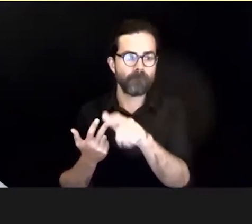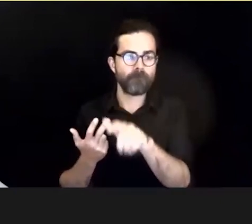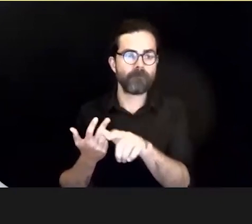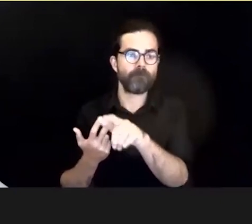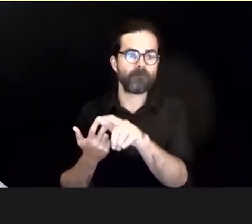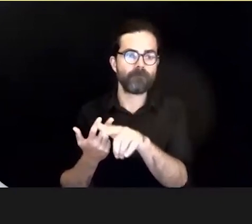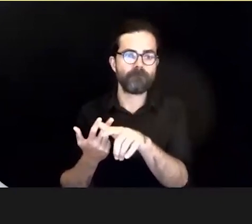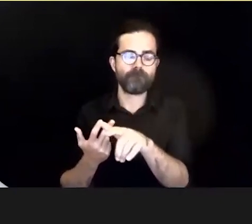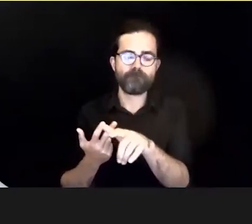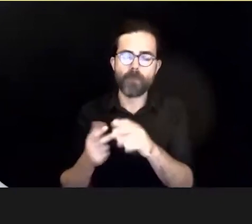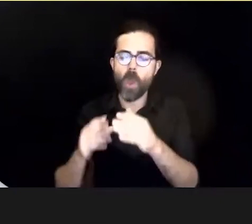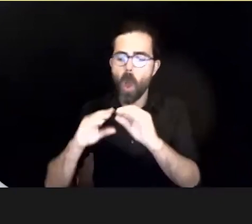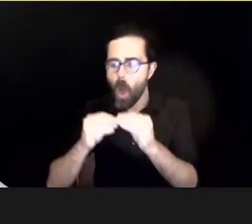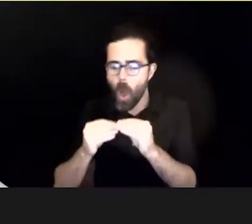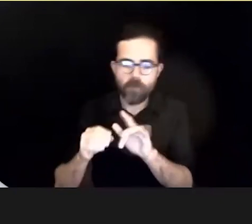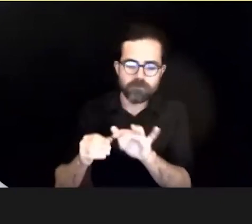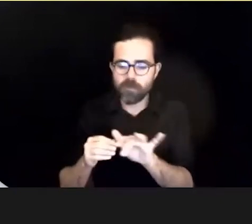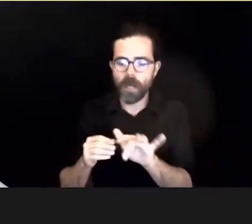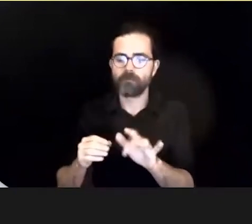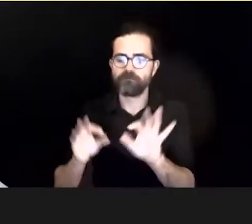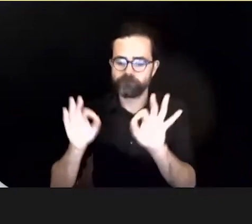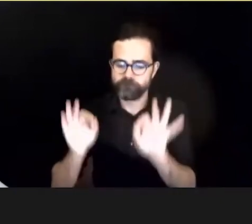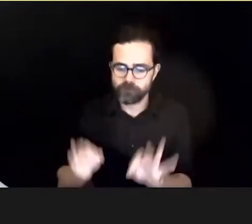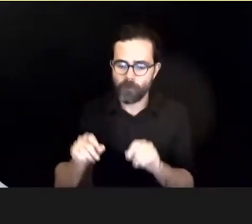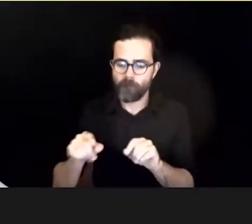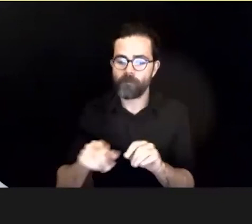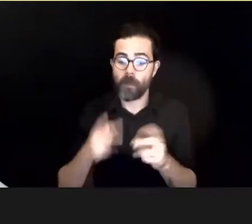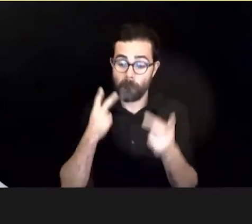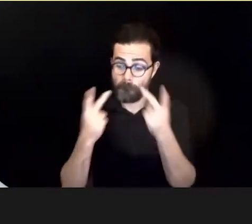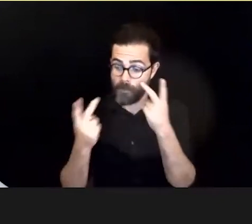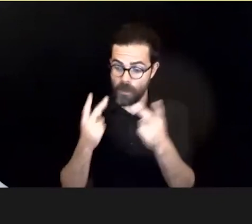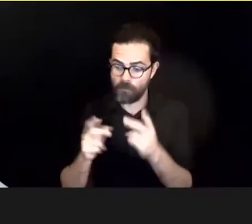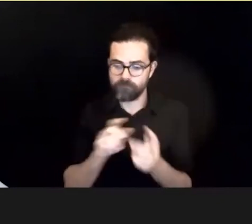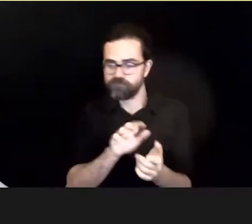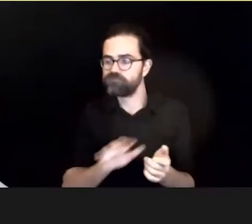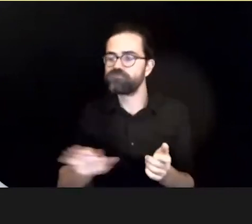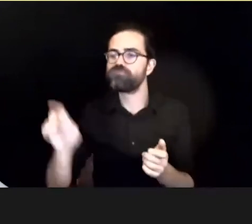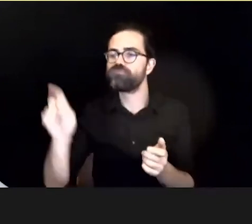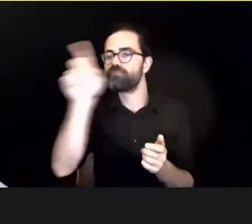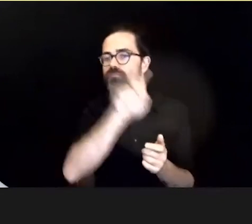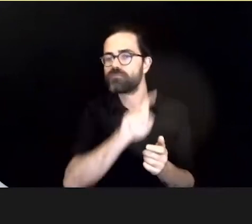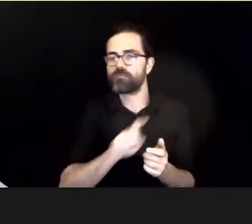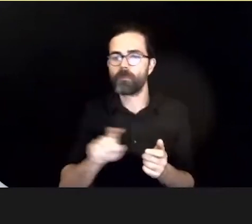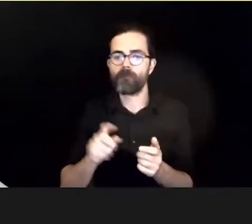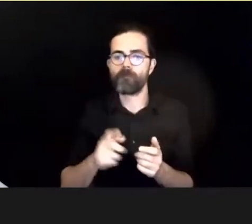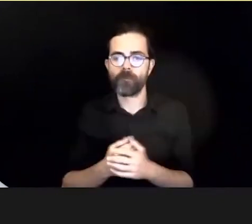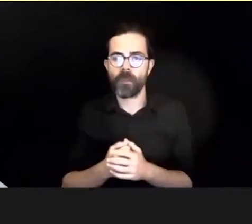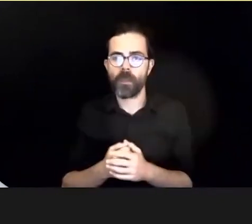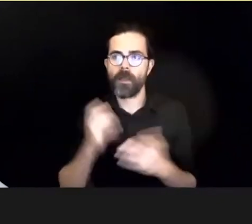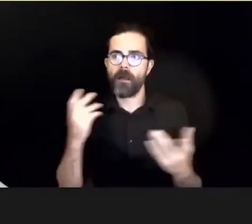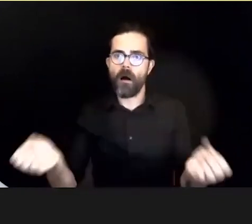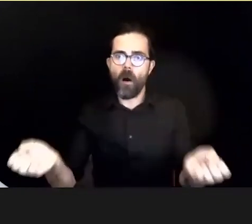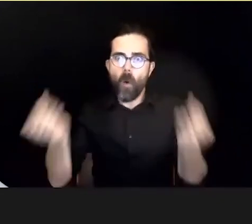both obtain the information visually displayed and navigate through operations without missing information.